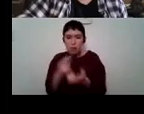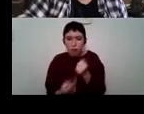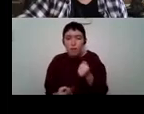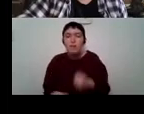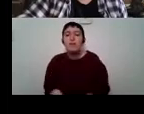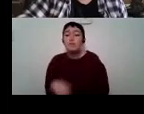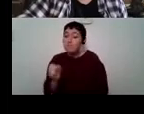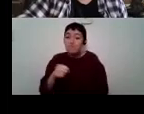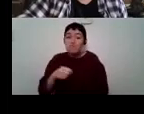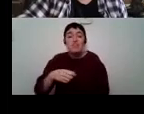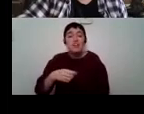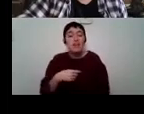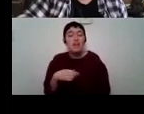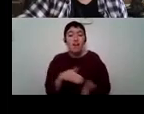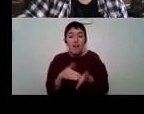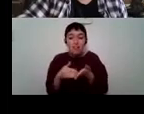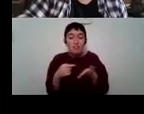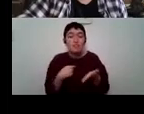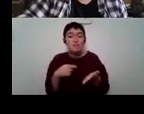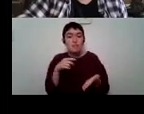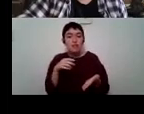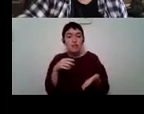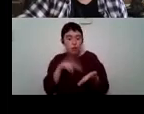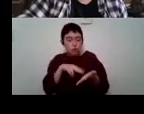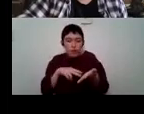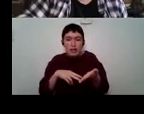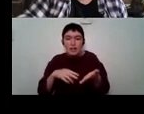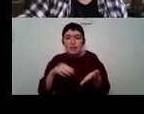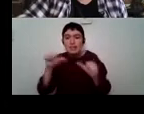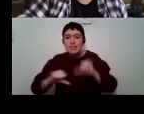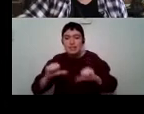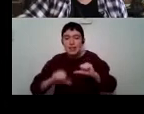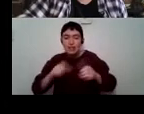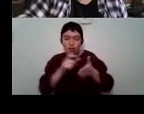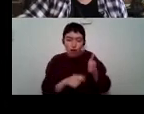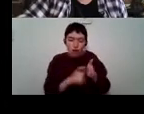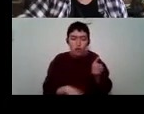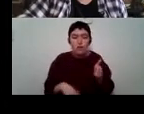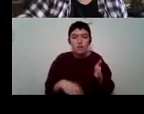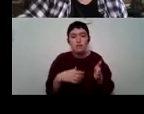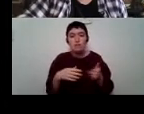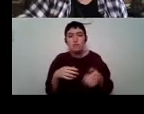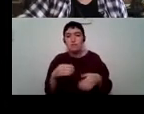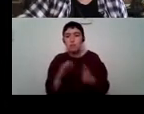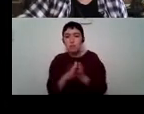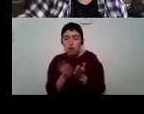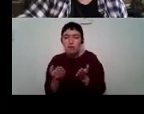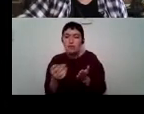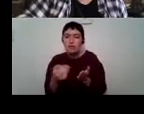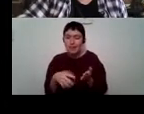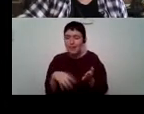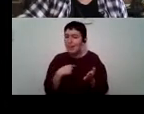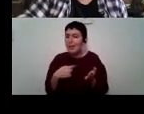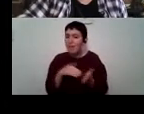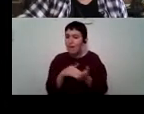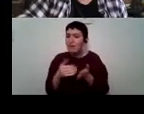even textbooks and I find myself giggling because there's a lot of funny stuff in there, especially with monkeys and apes. So I was able to kind of marry the two and